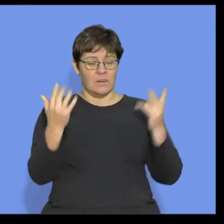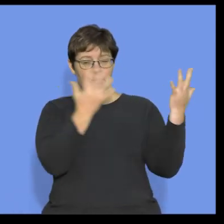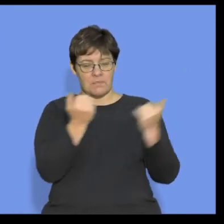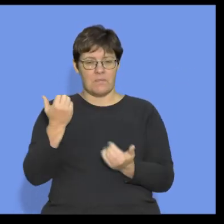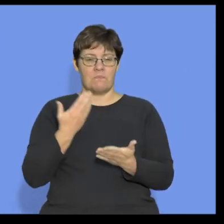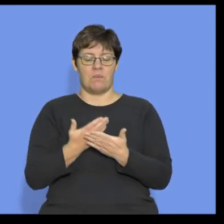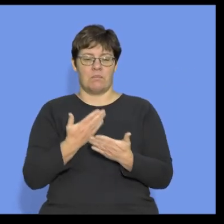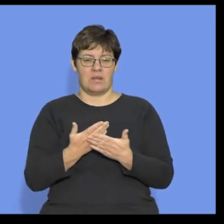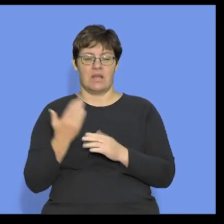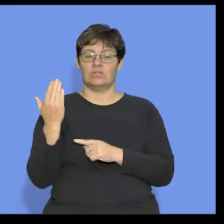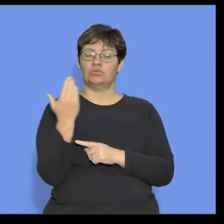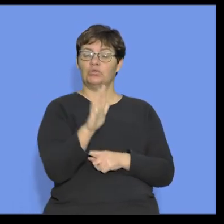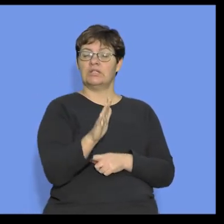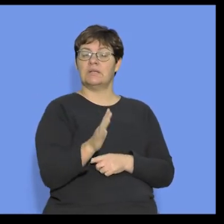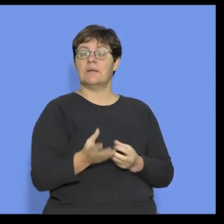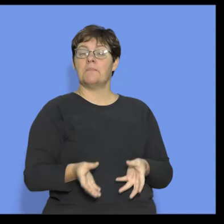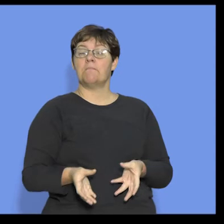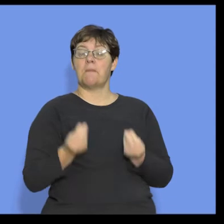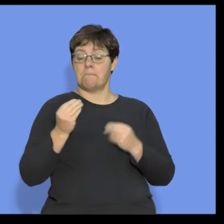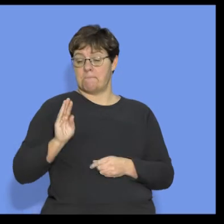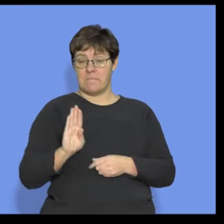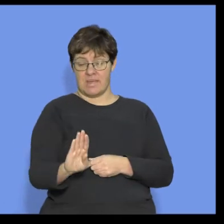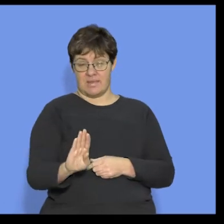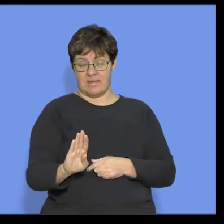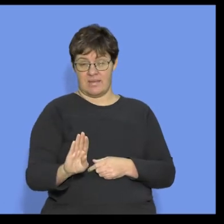is the probability that a tree receive treatment B.